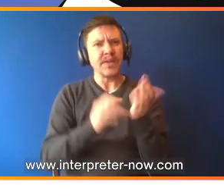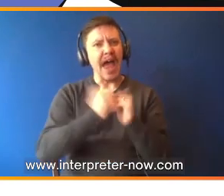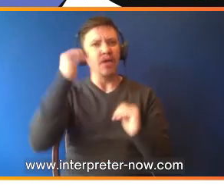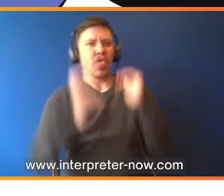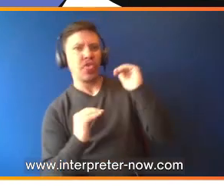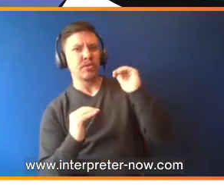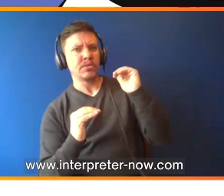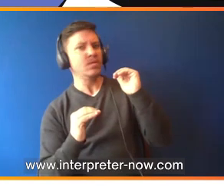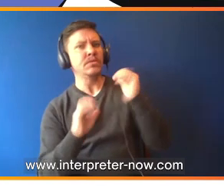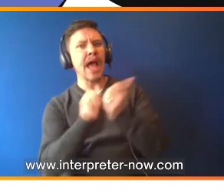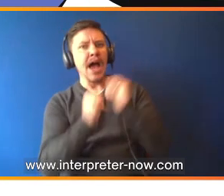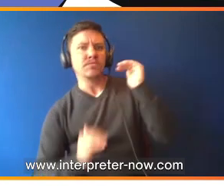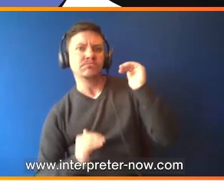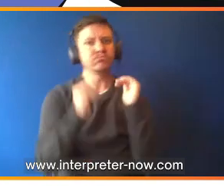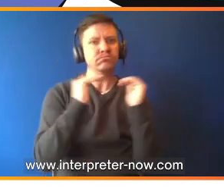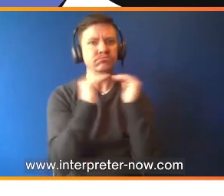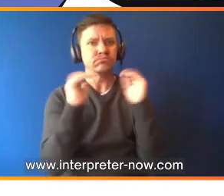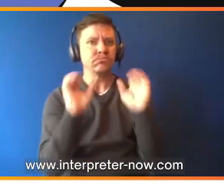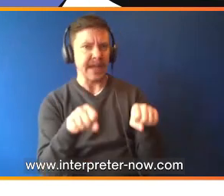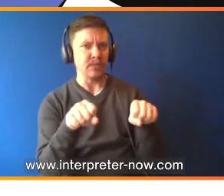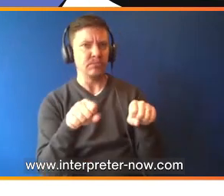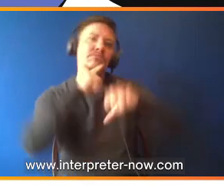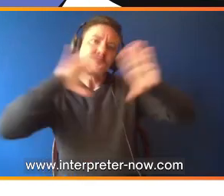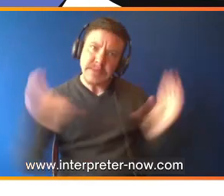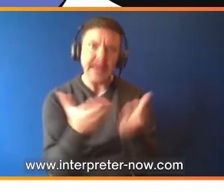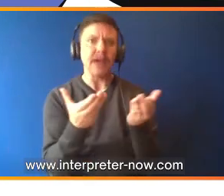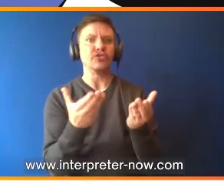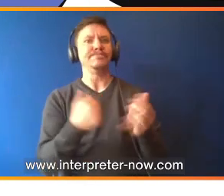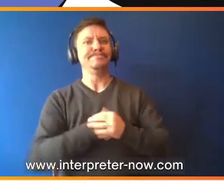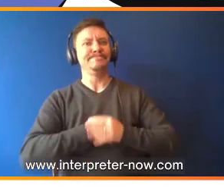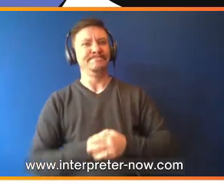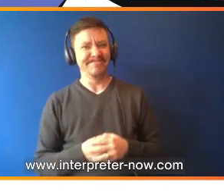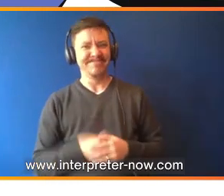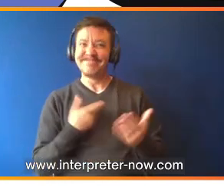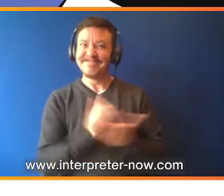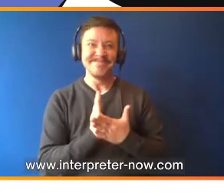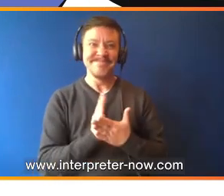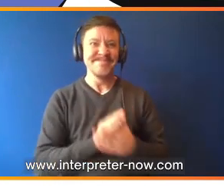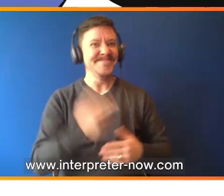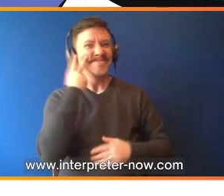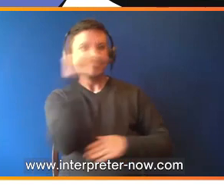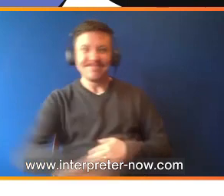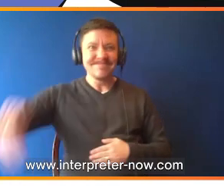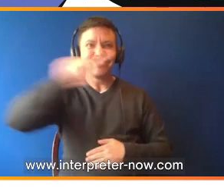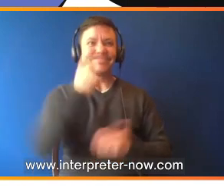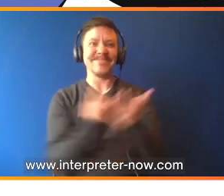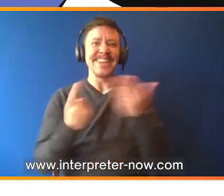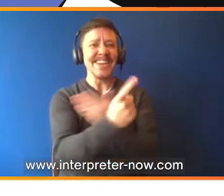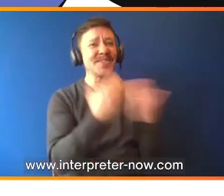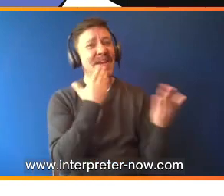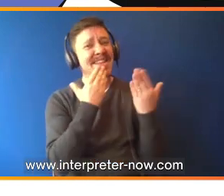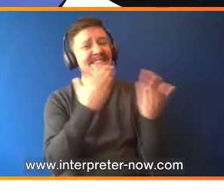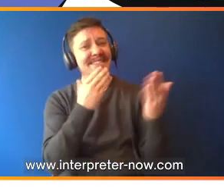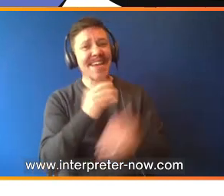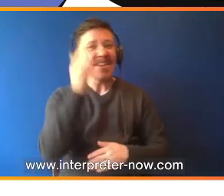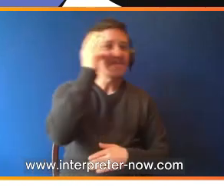you use could be reinforcing systems of oppression, and then take action. All right, we will see you all next week. Thank you all for listening